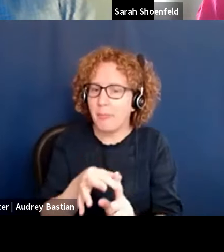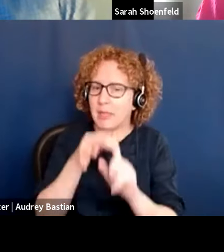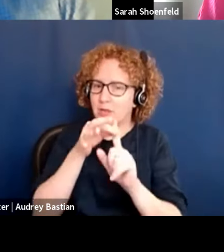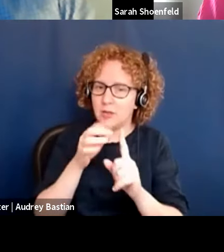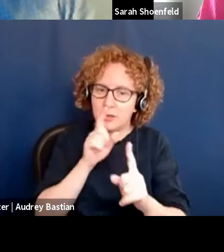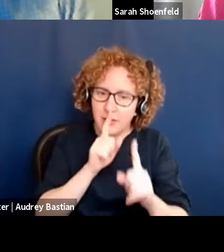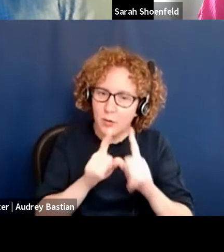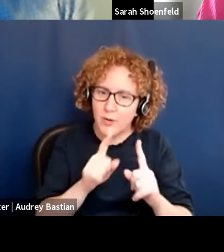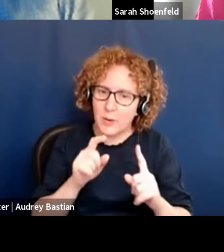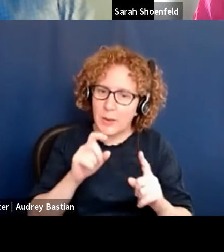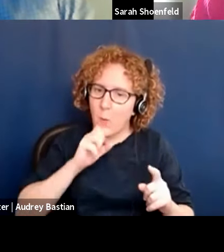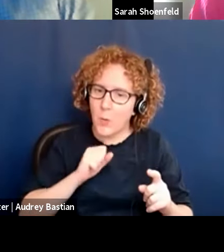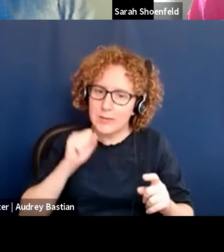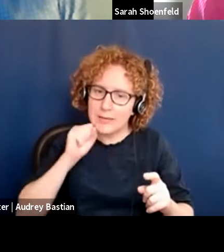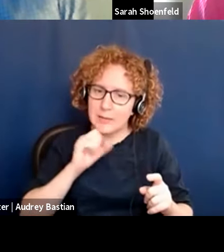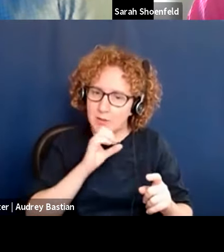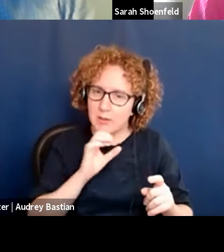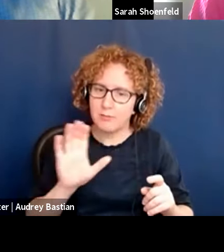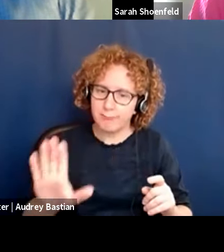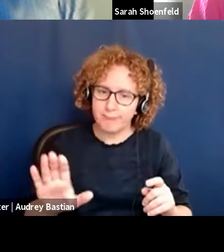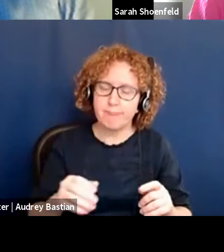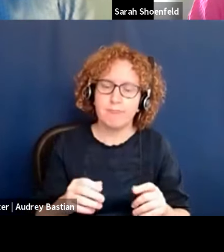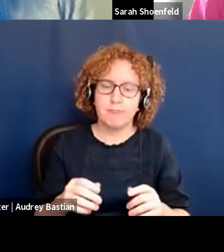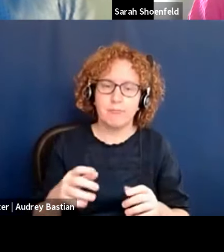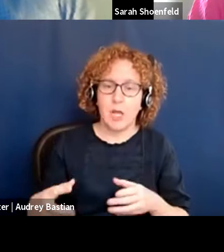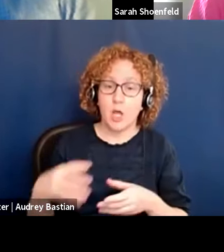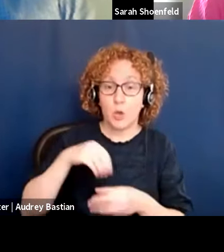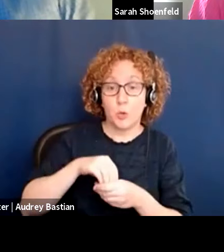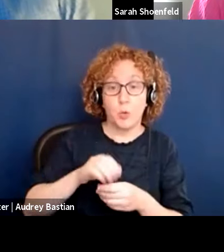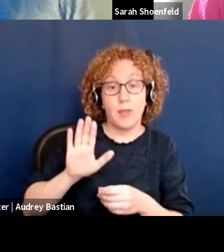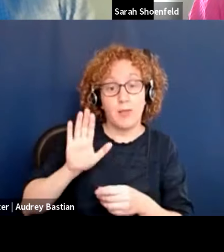interviewing an elder, is to include their,